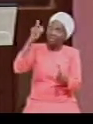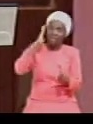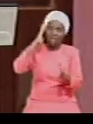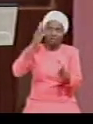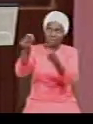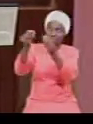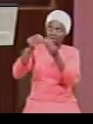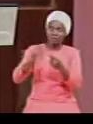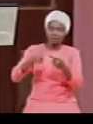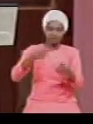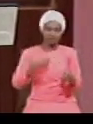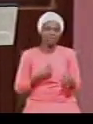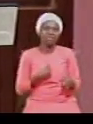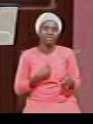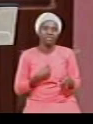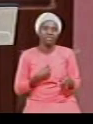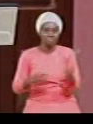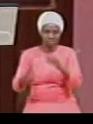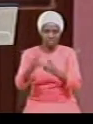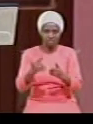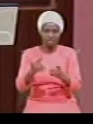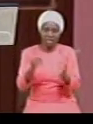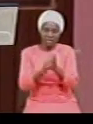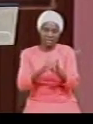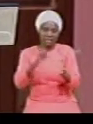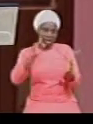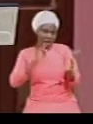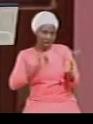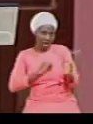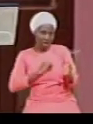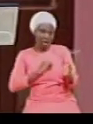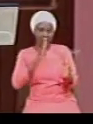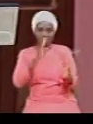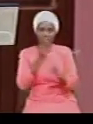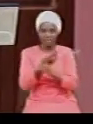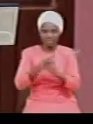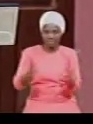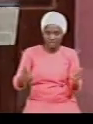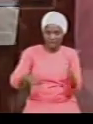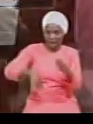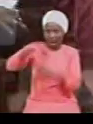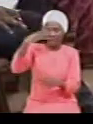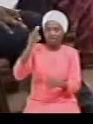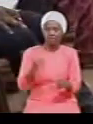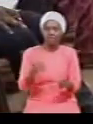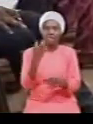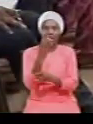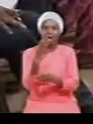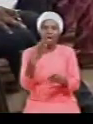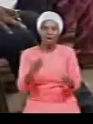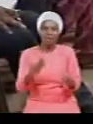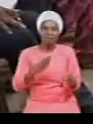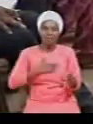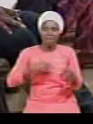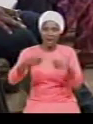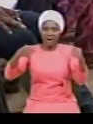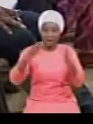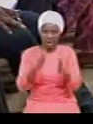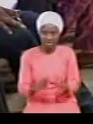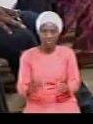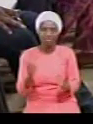me that I, being delivered out of the hands of